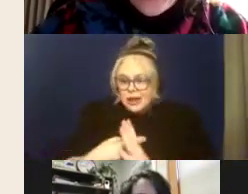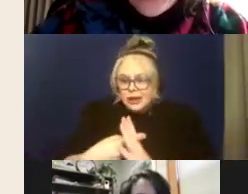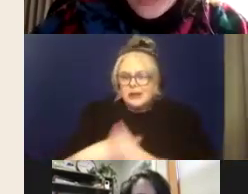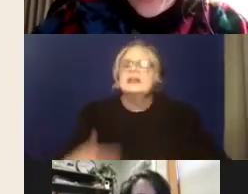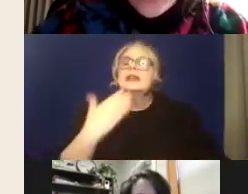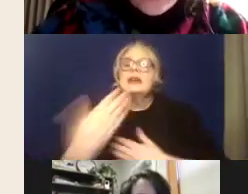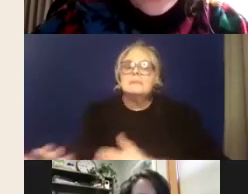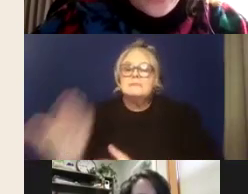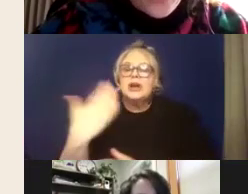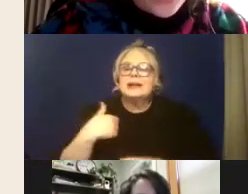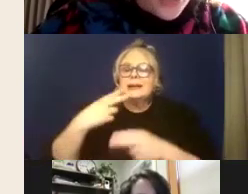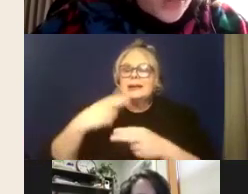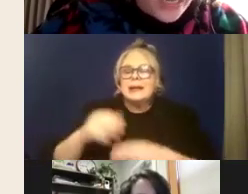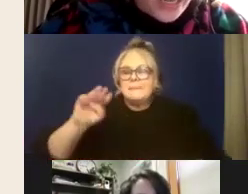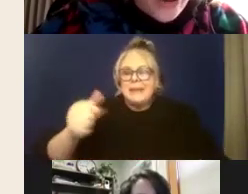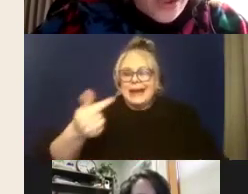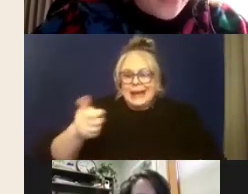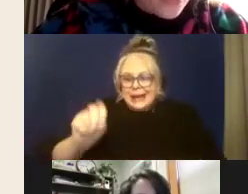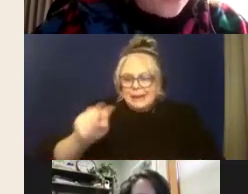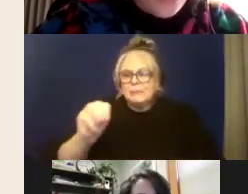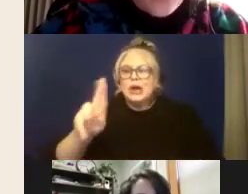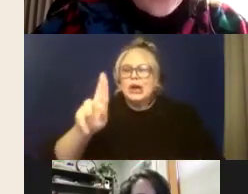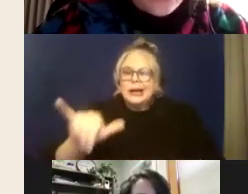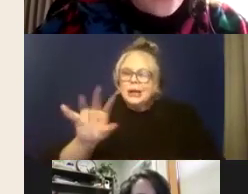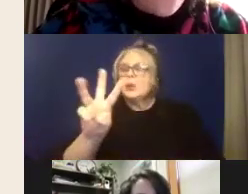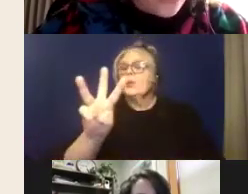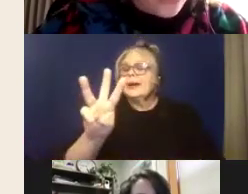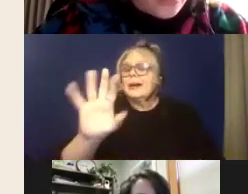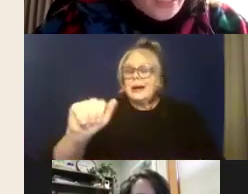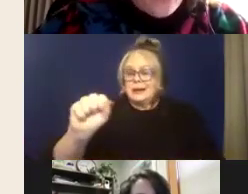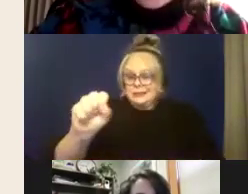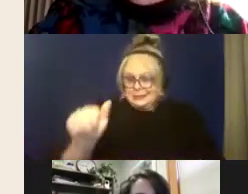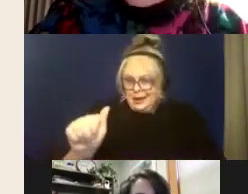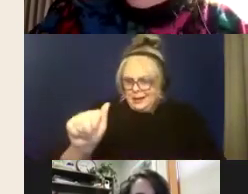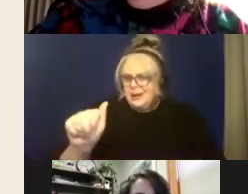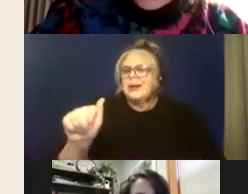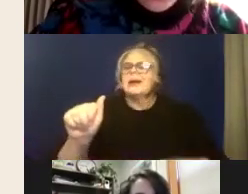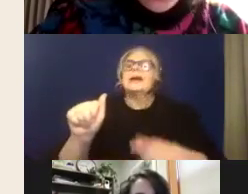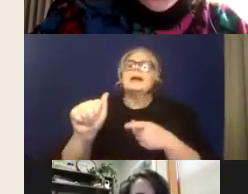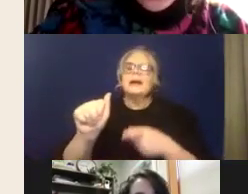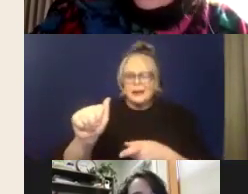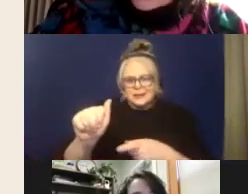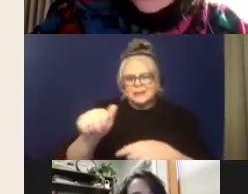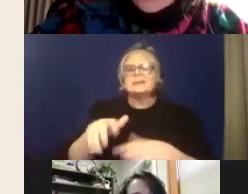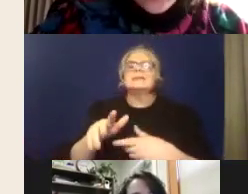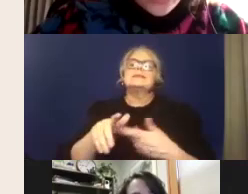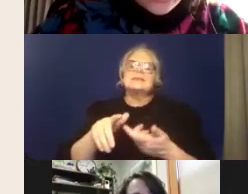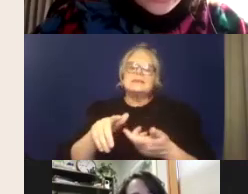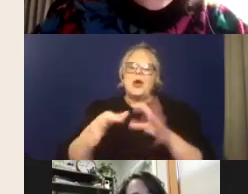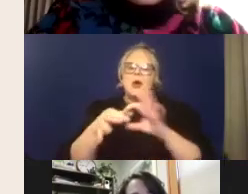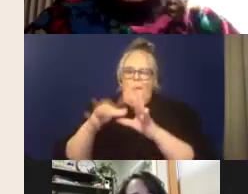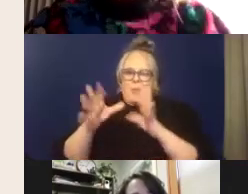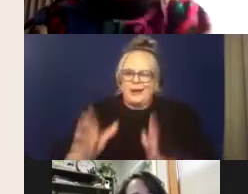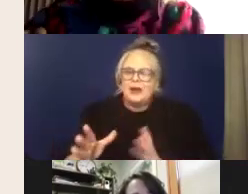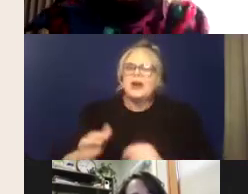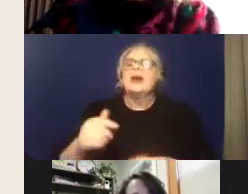Megan Murray. I'm WCASA's evaluation coordinator. I'm going to be presenting first today, but Sarah just introduced herself. I'll go ahead and let